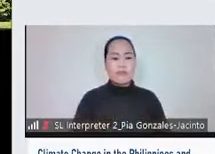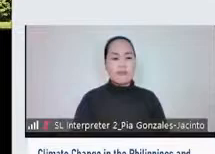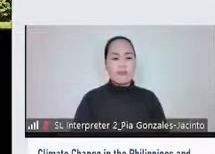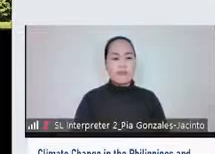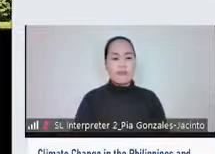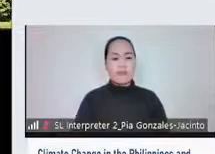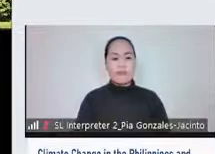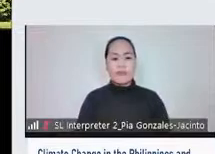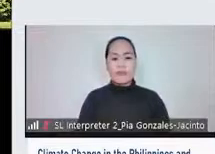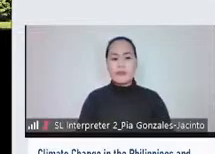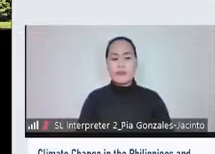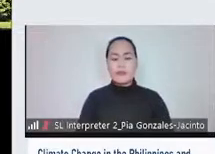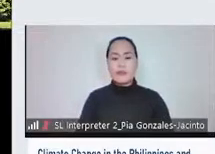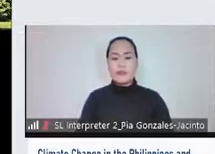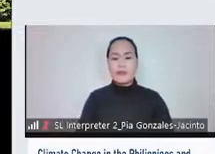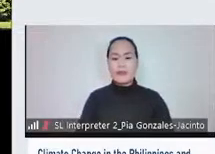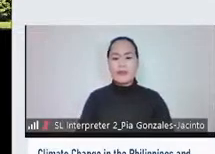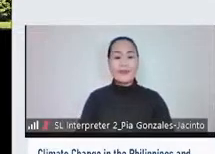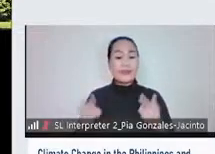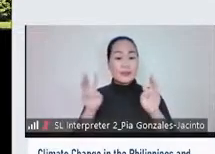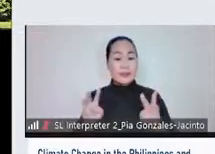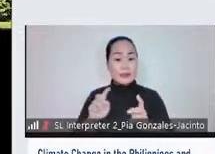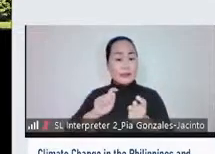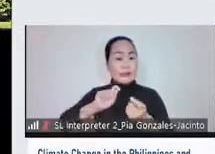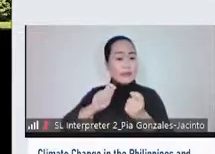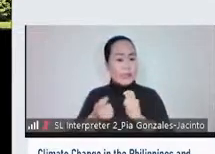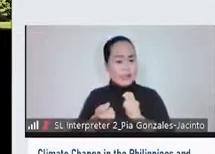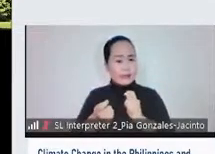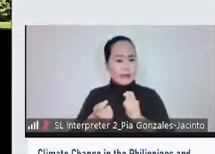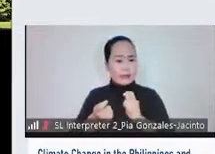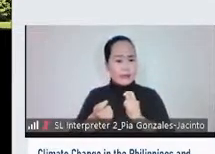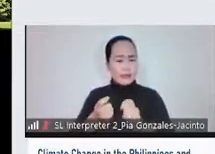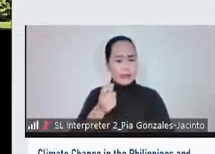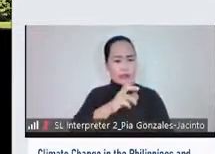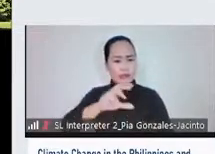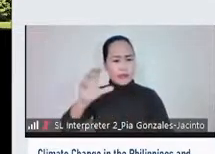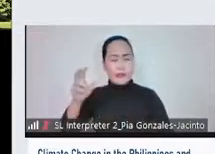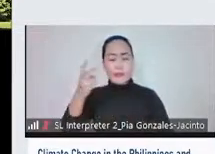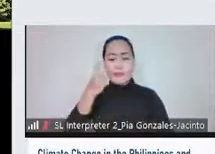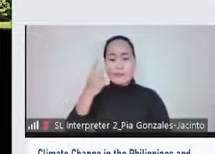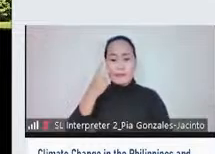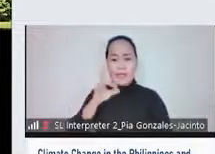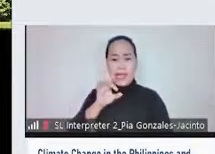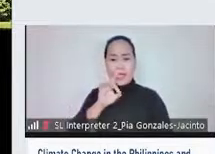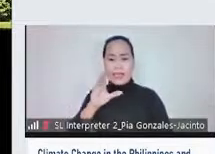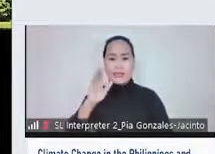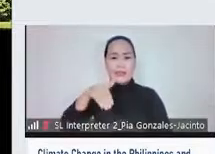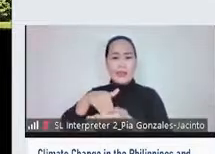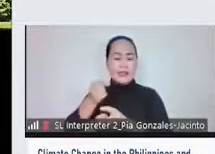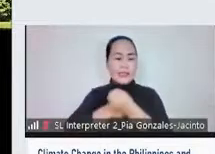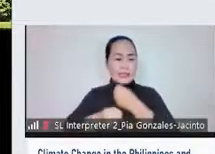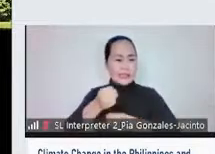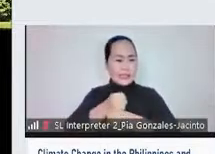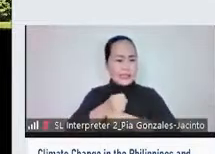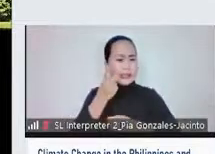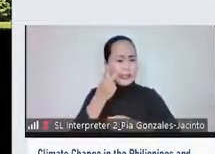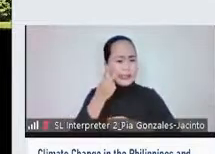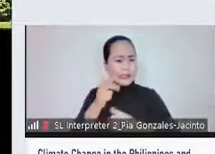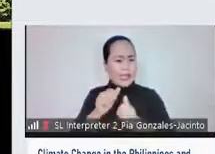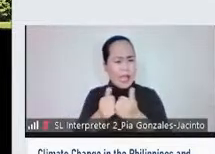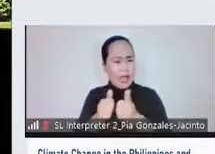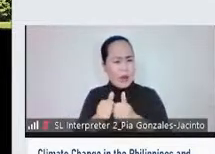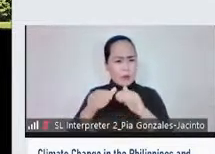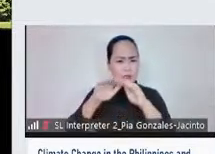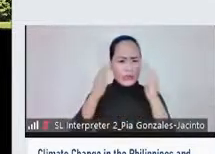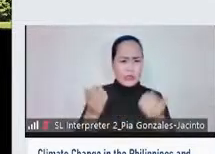In the climate change curve from the last 800,000 years, note the recurrence from cyclical climatic change relative to earth wobble and other